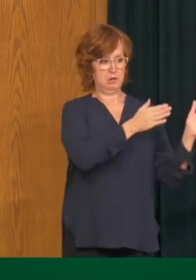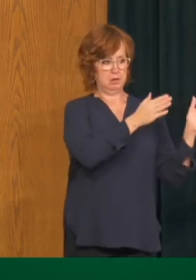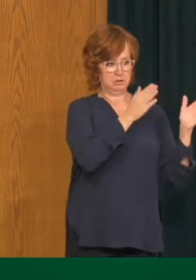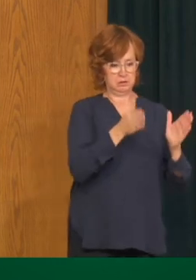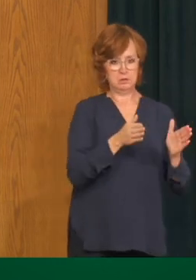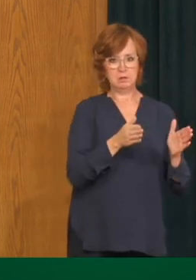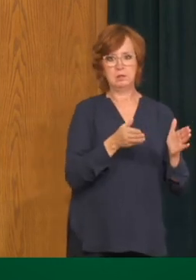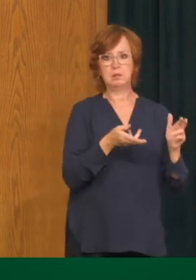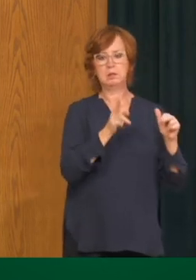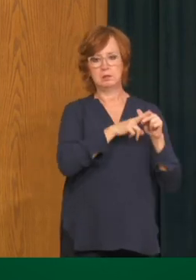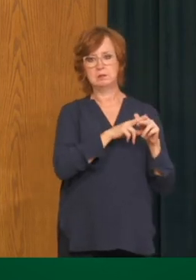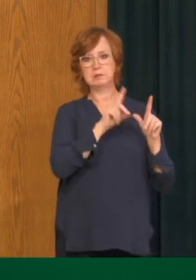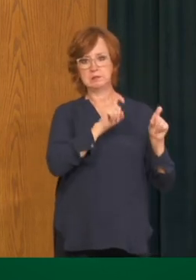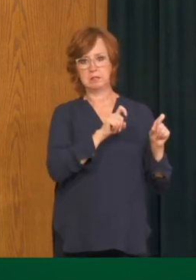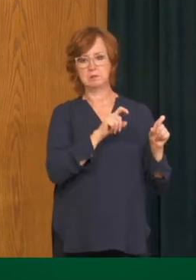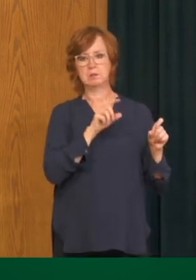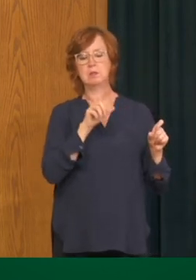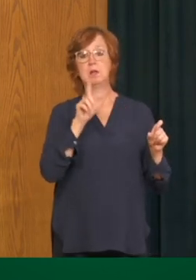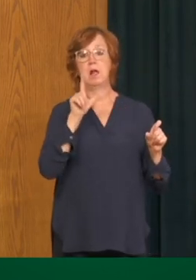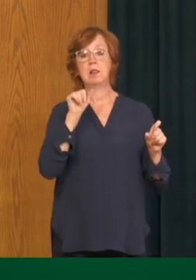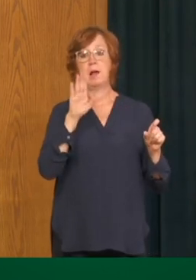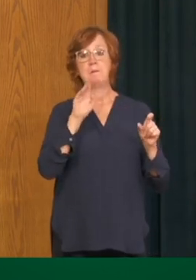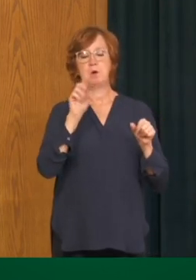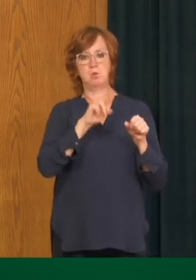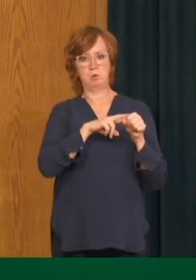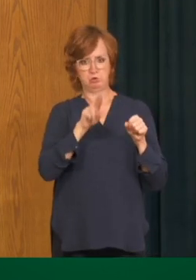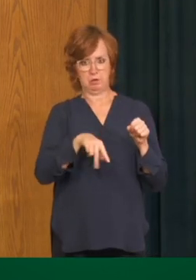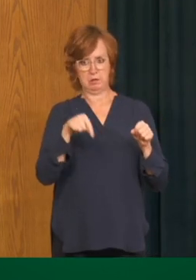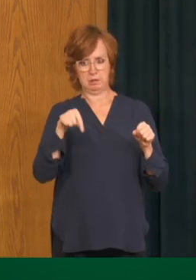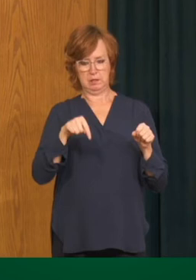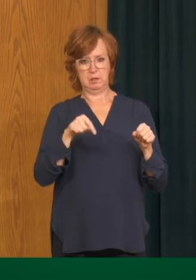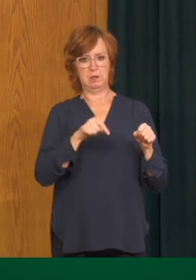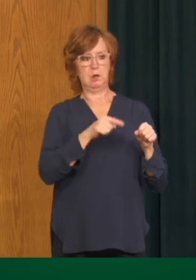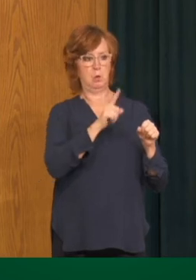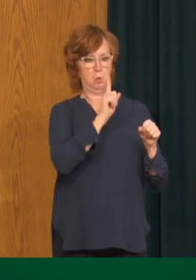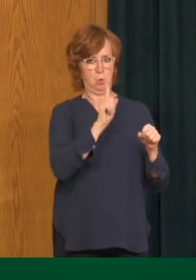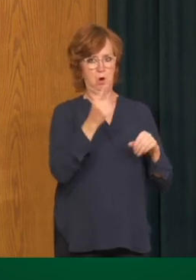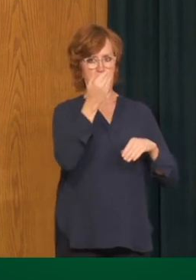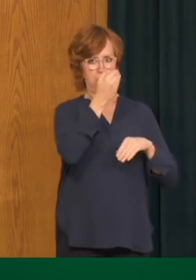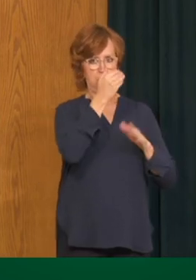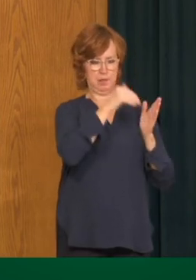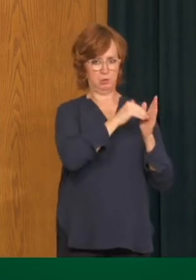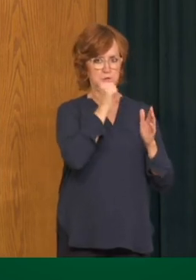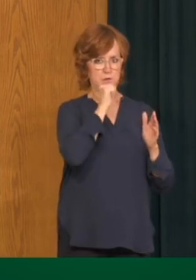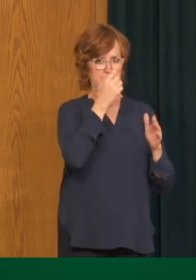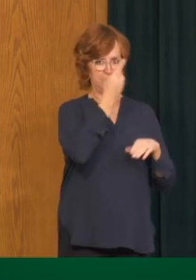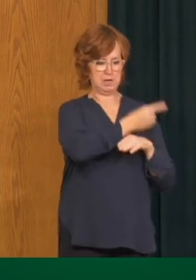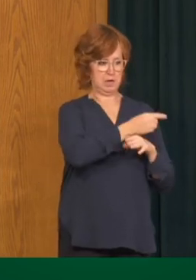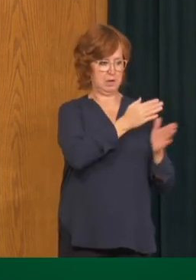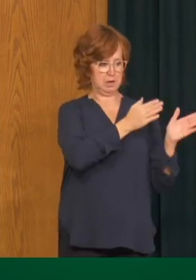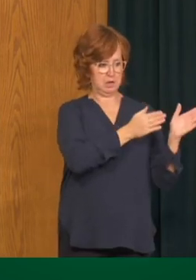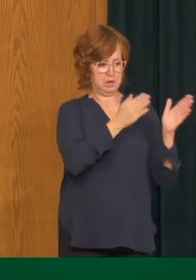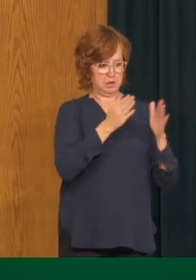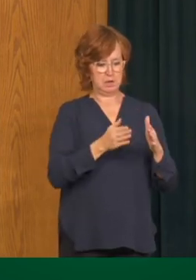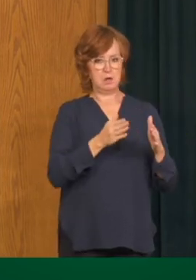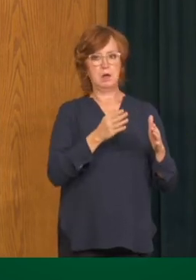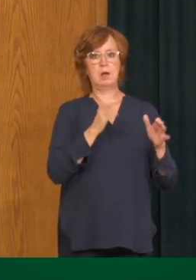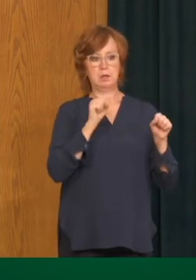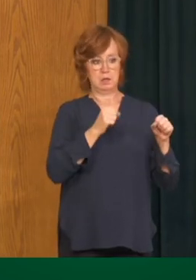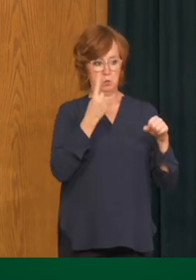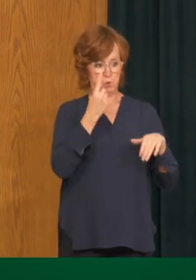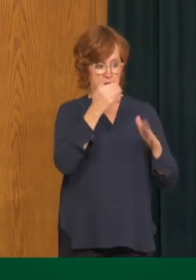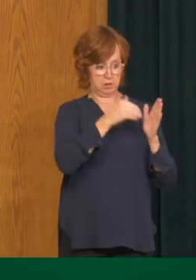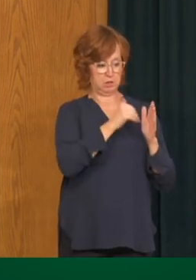ramped up our testing capacity at the Roy Romano Provincial Lab to 1,000 tests per day, or the ability to perform 1,000